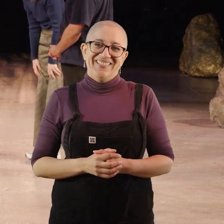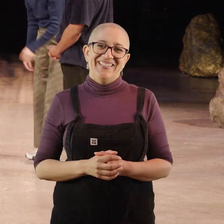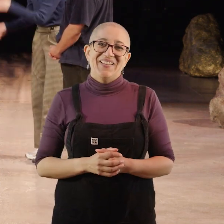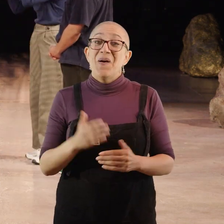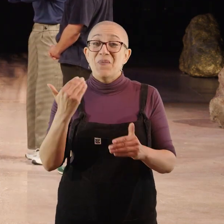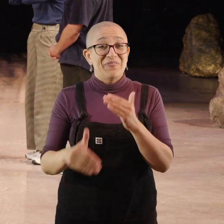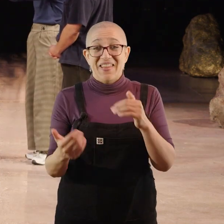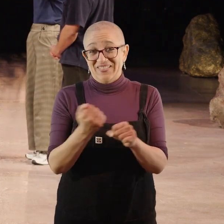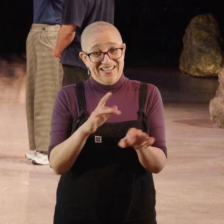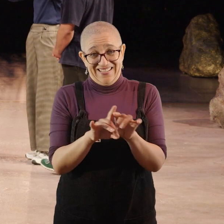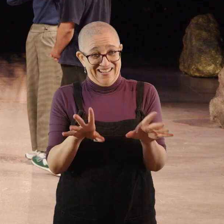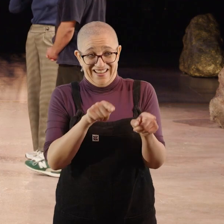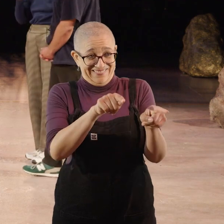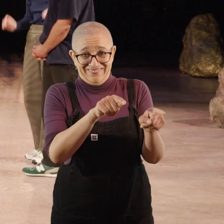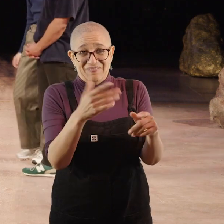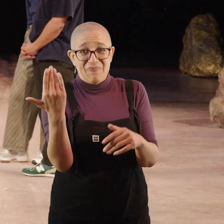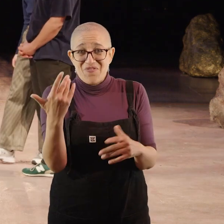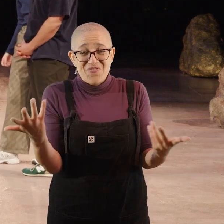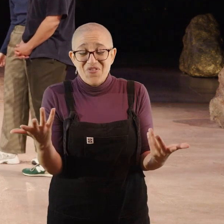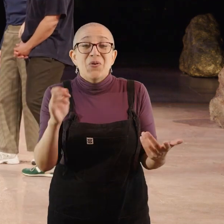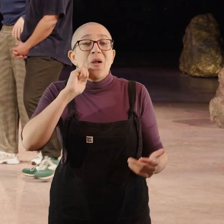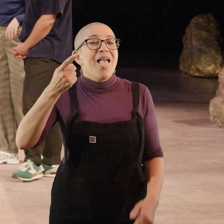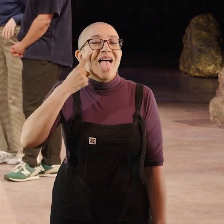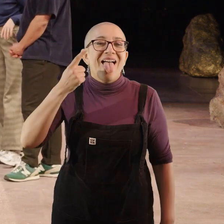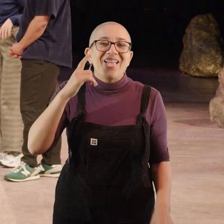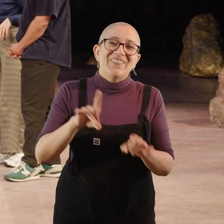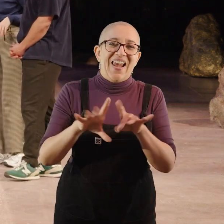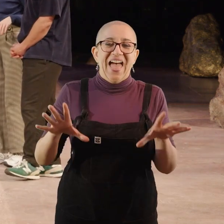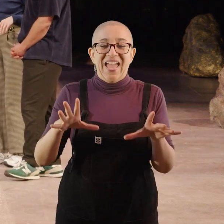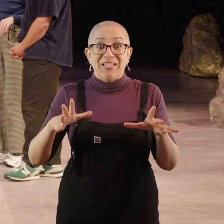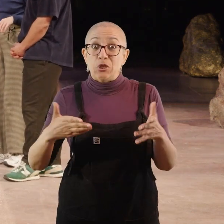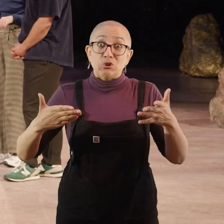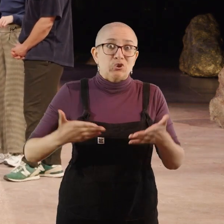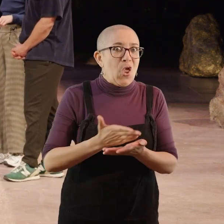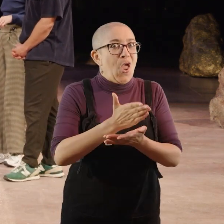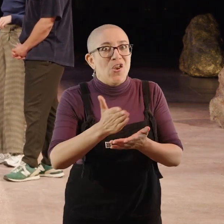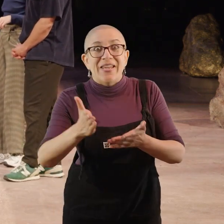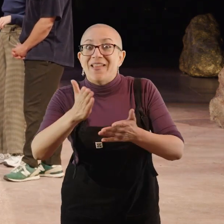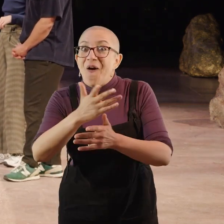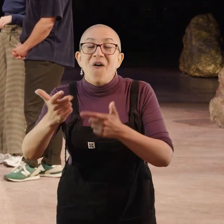we've ever done this before, so it's going to be an experiment, a journey of discovery.